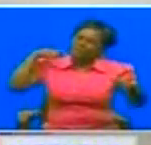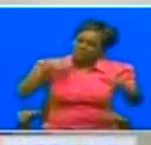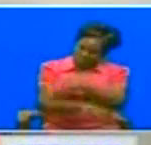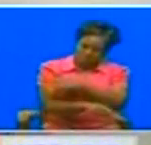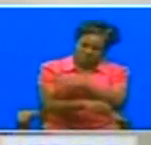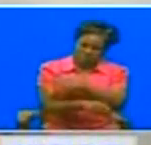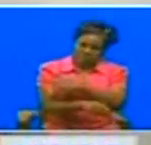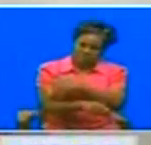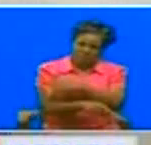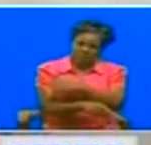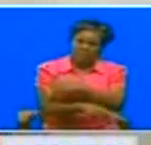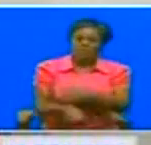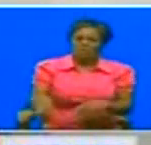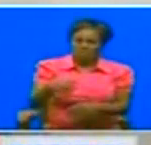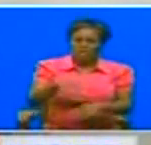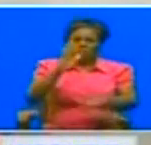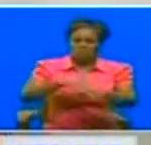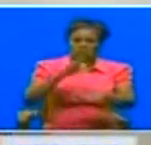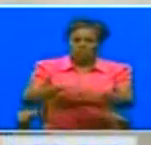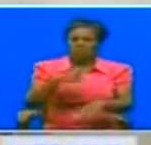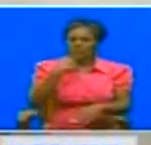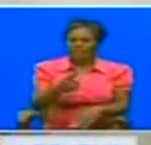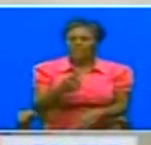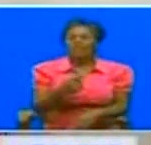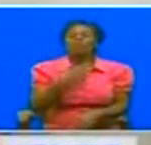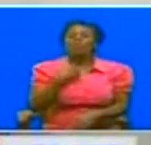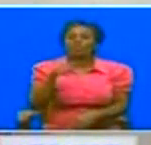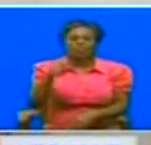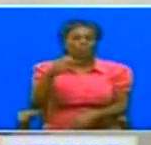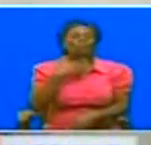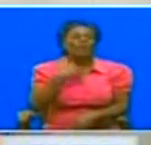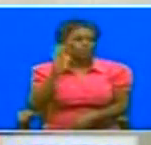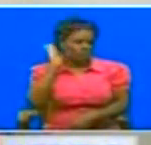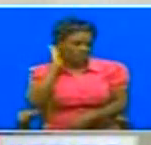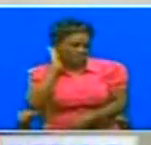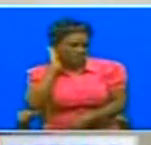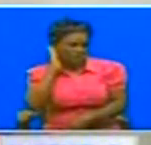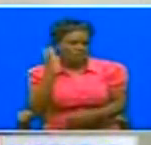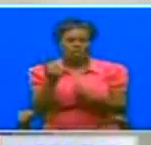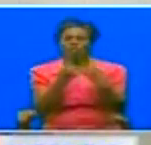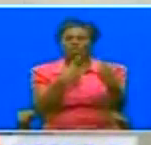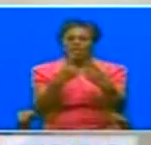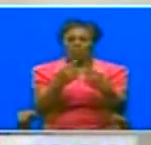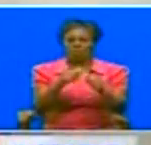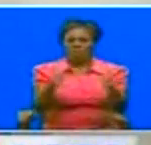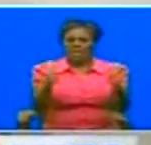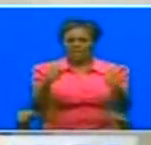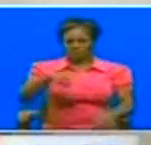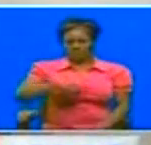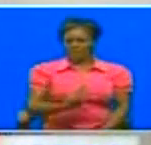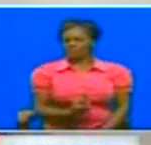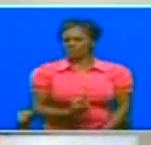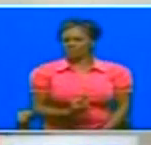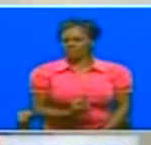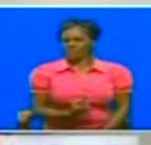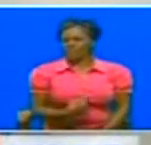we feel. And we are very good at telling you what you want to hear. I mean, we speak well to ourselves. So I